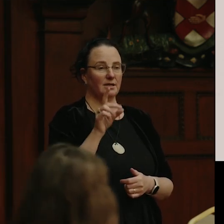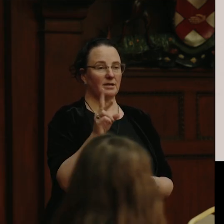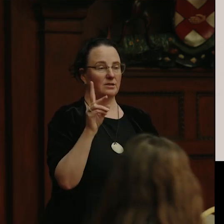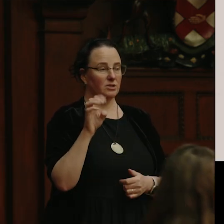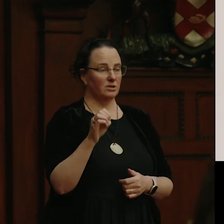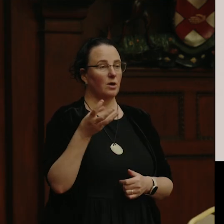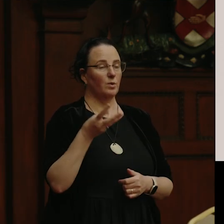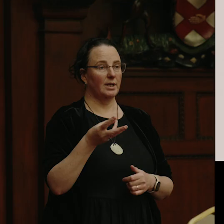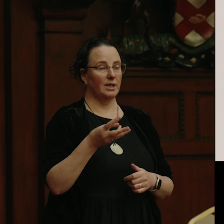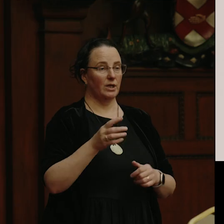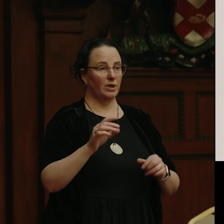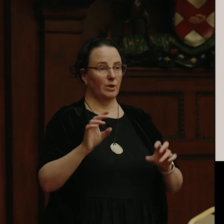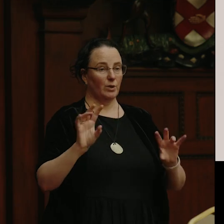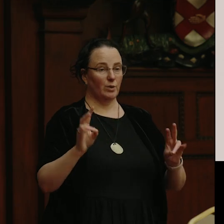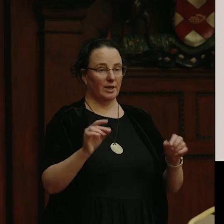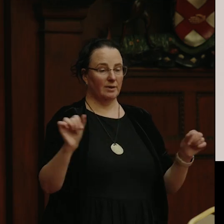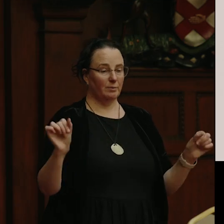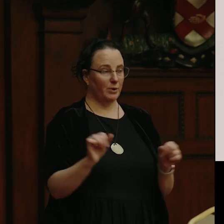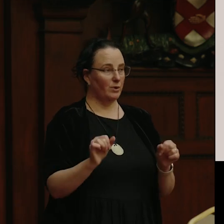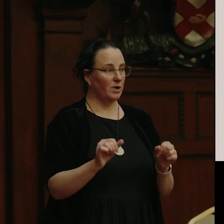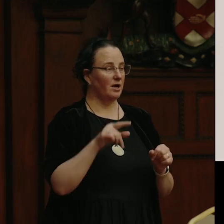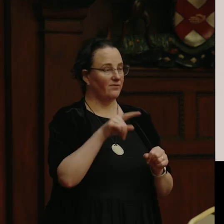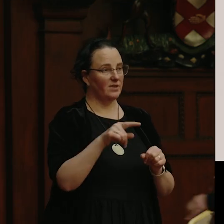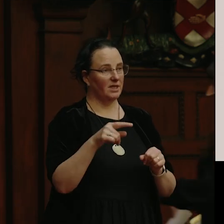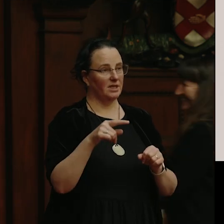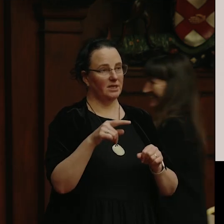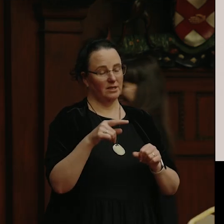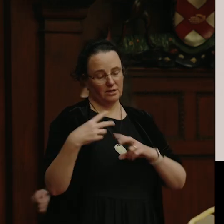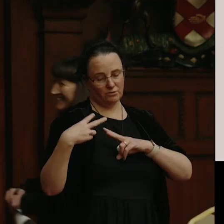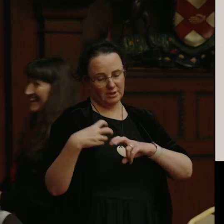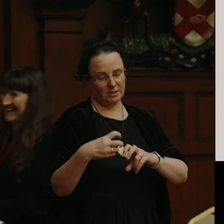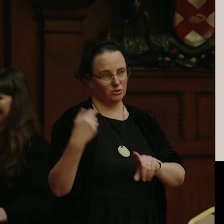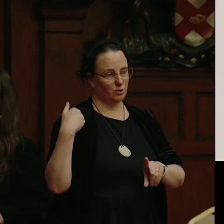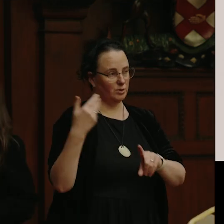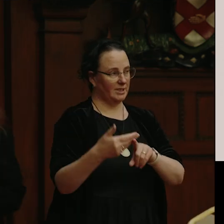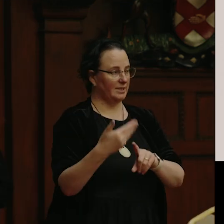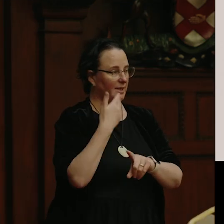brief snapshot or findings of the SYNERG-IE Photo Voice study to date. Thank you very much.